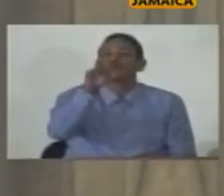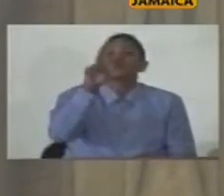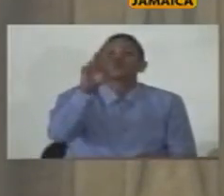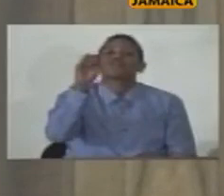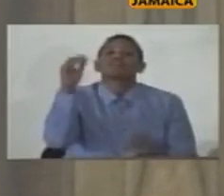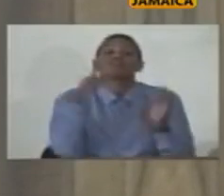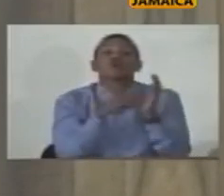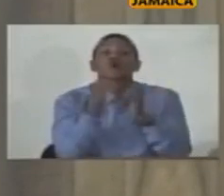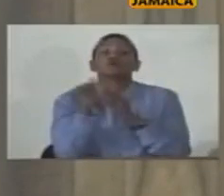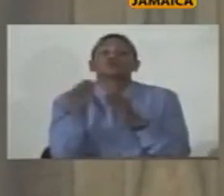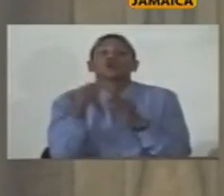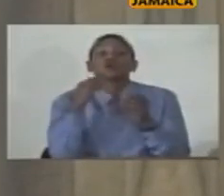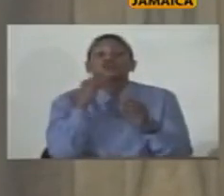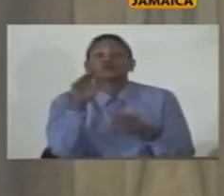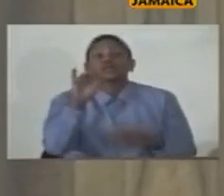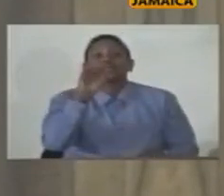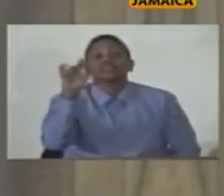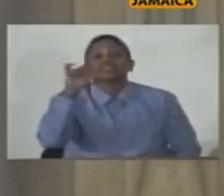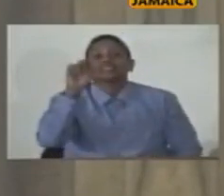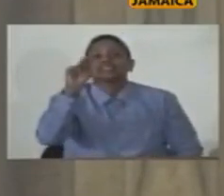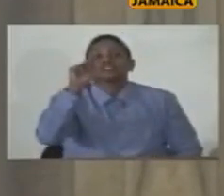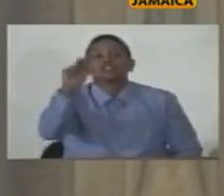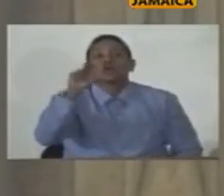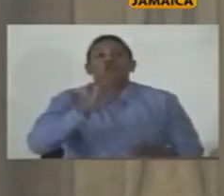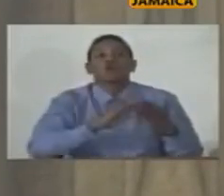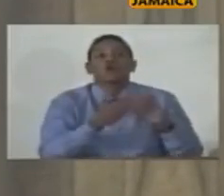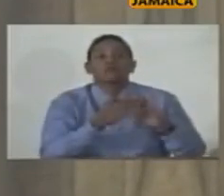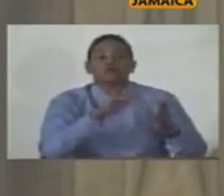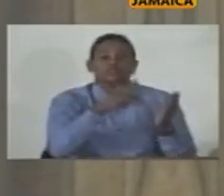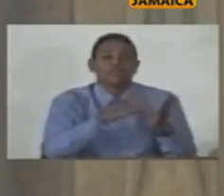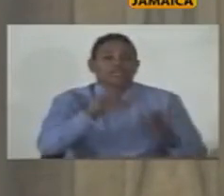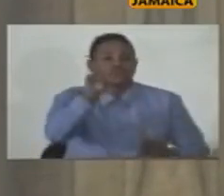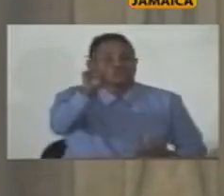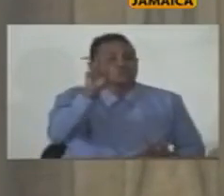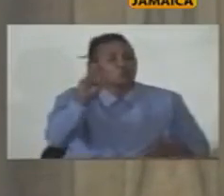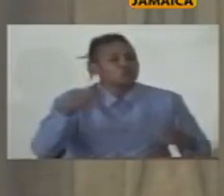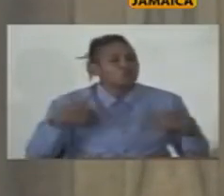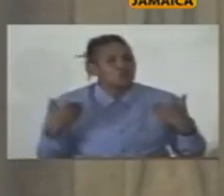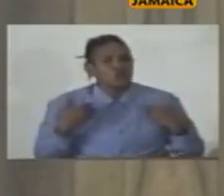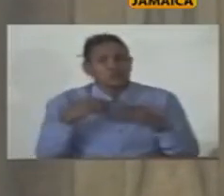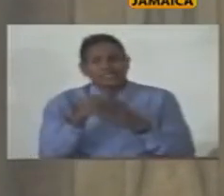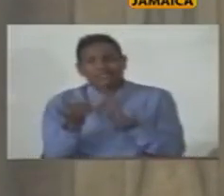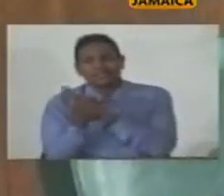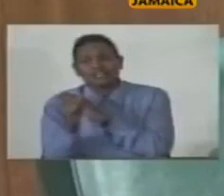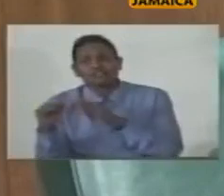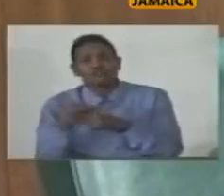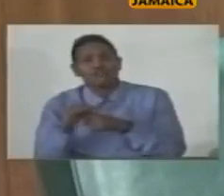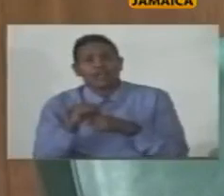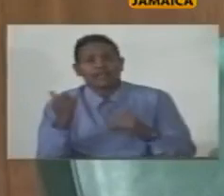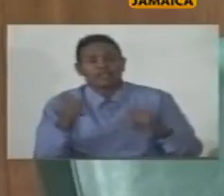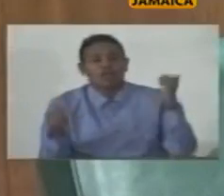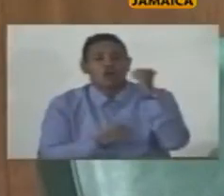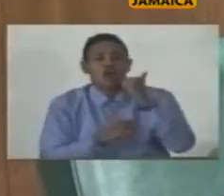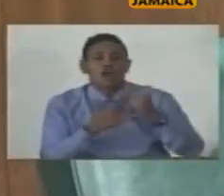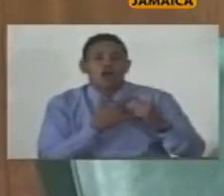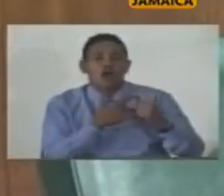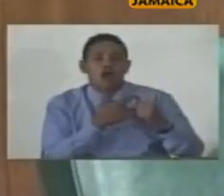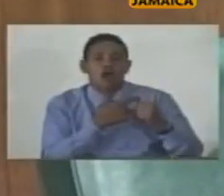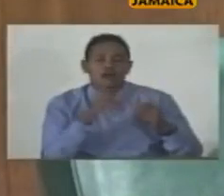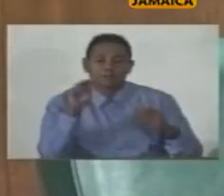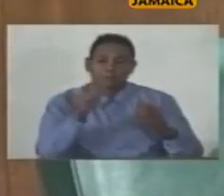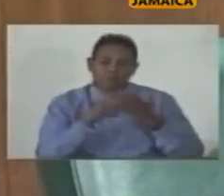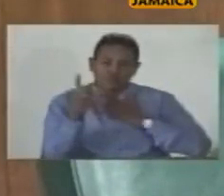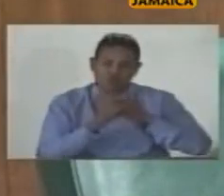$250,000 to the Islington Community Center. 200 youths are in skill training under the Heart Trust NTA